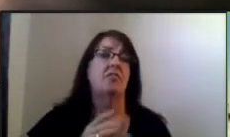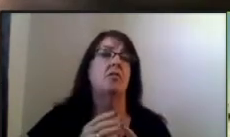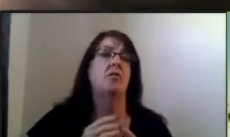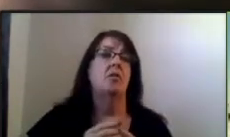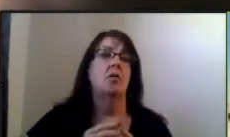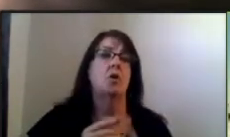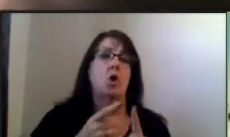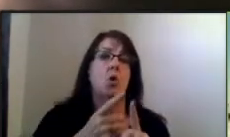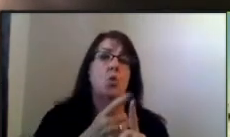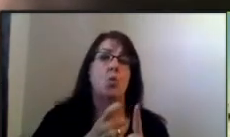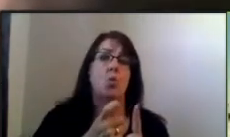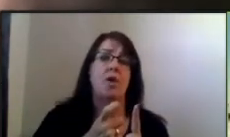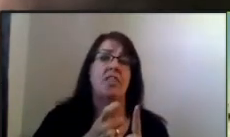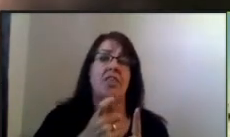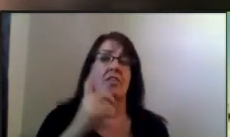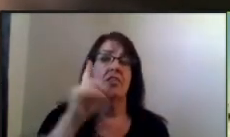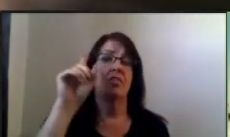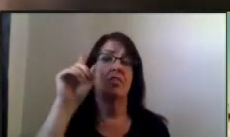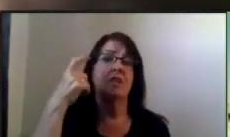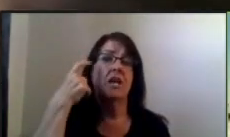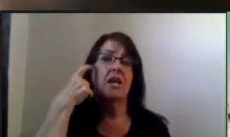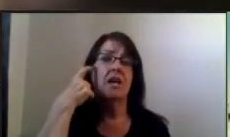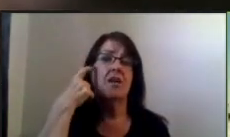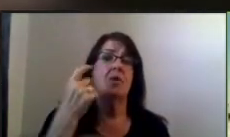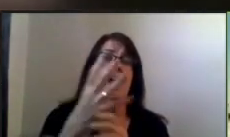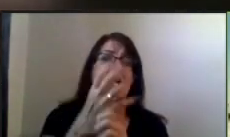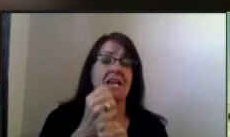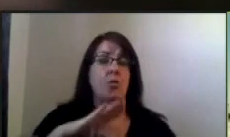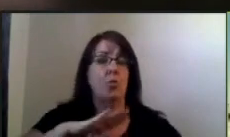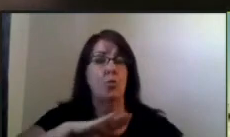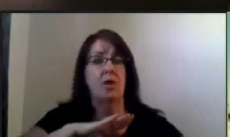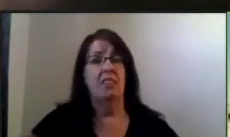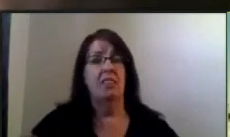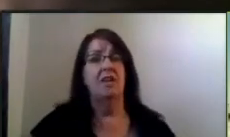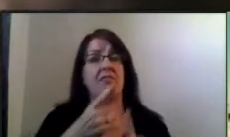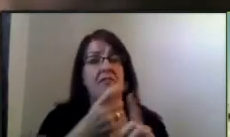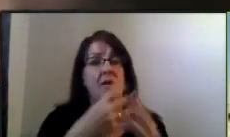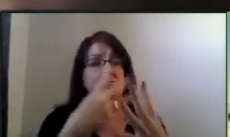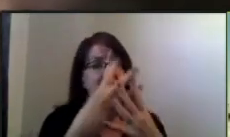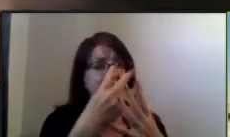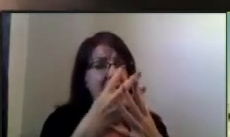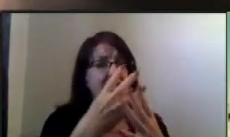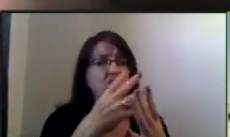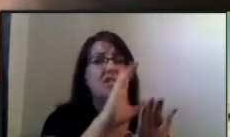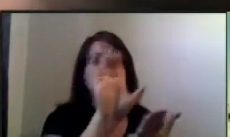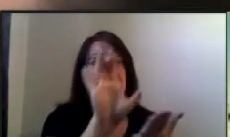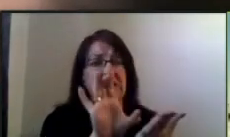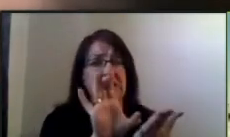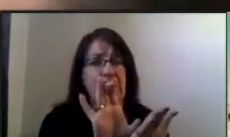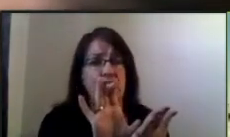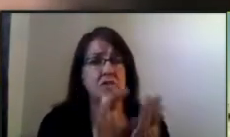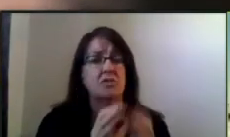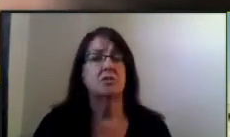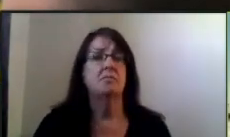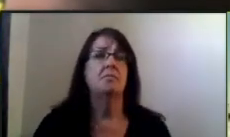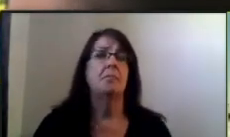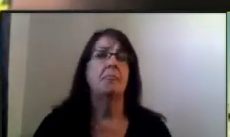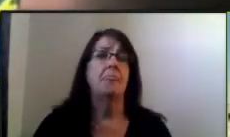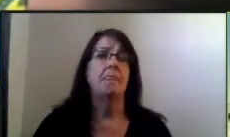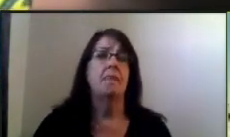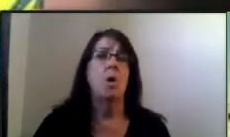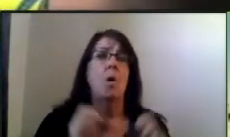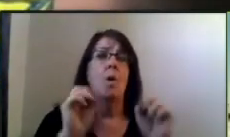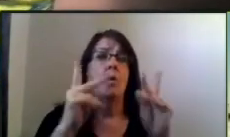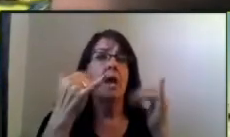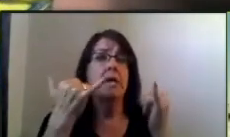with the relief coming from the government, but also get relief from detention centers, as Elvira have just highlighted. Now we